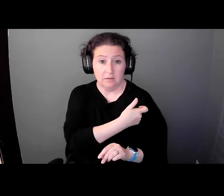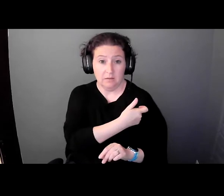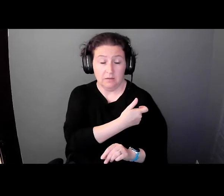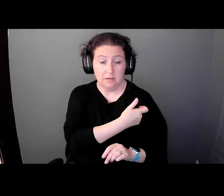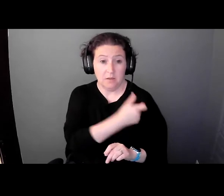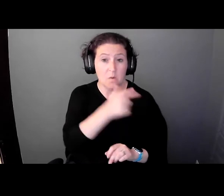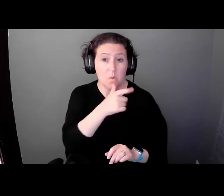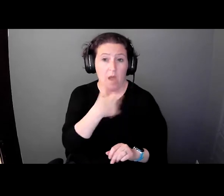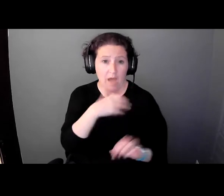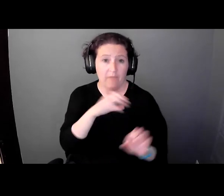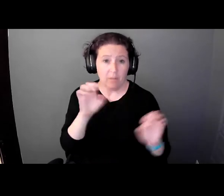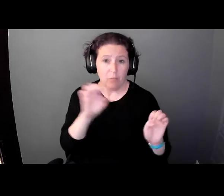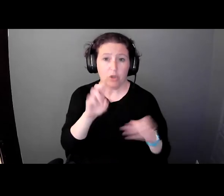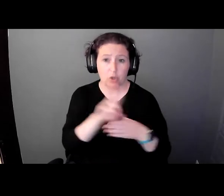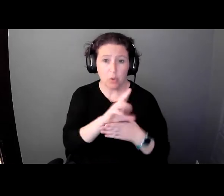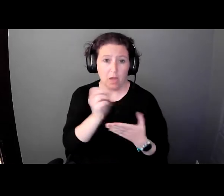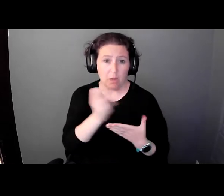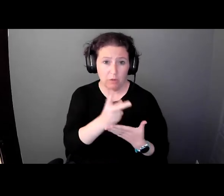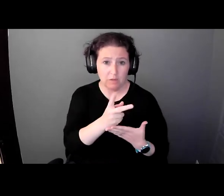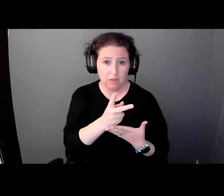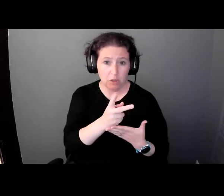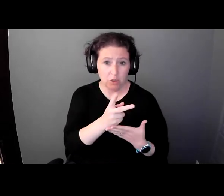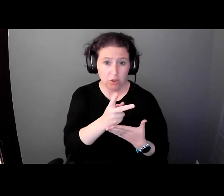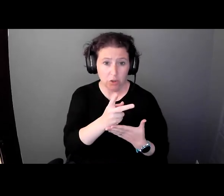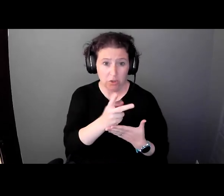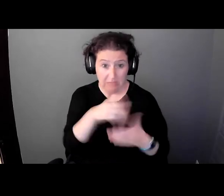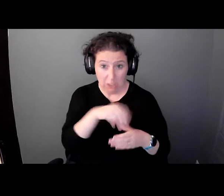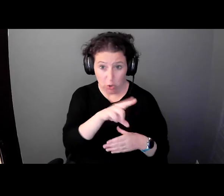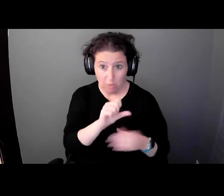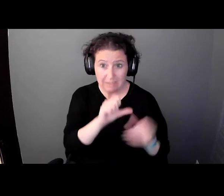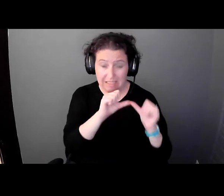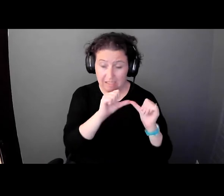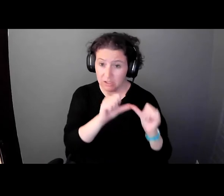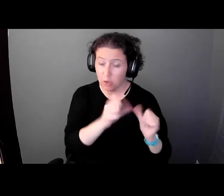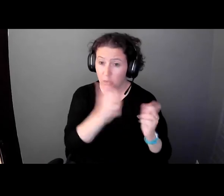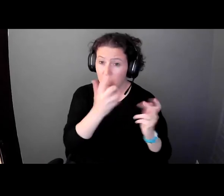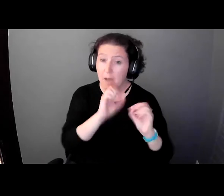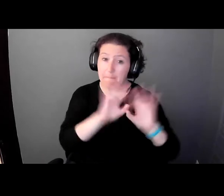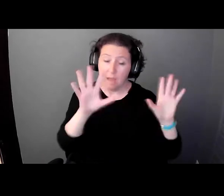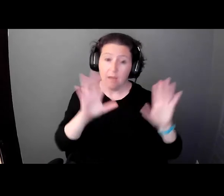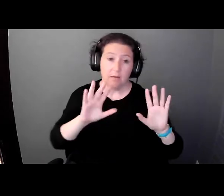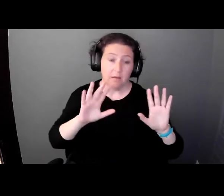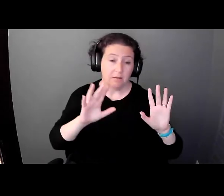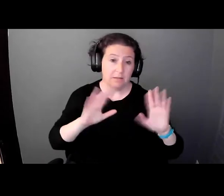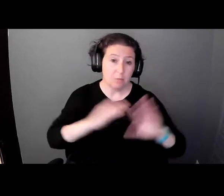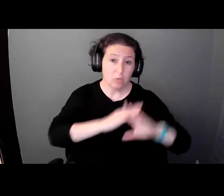authorization in the US continue to provide incredible protection against severe disease.